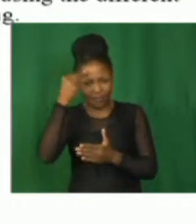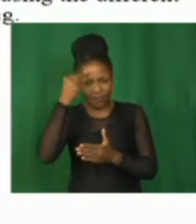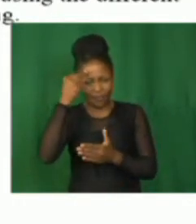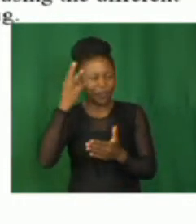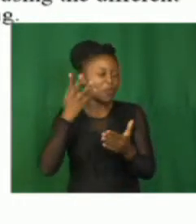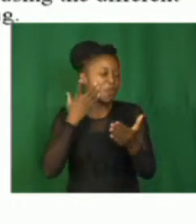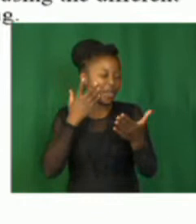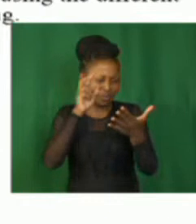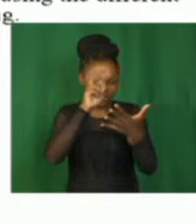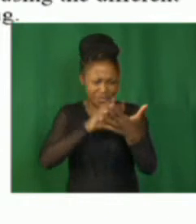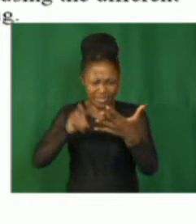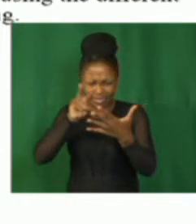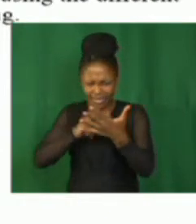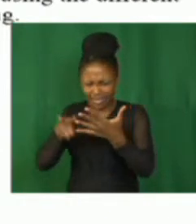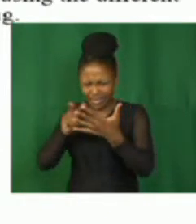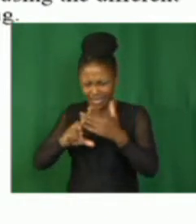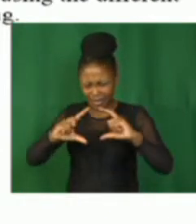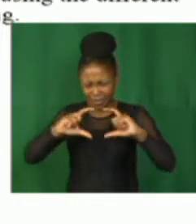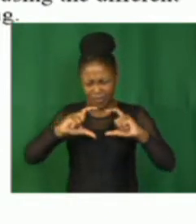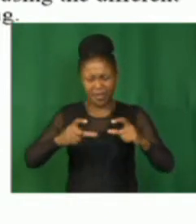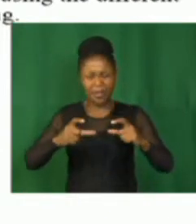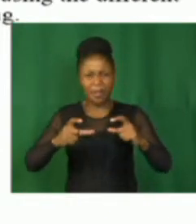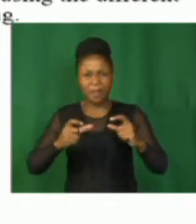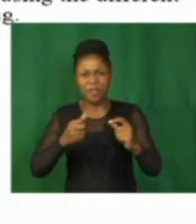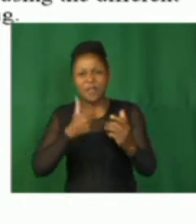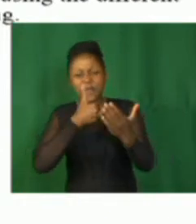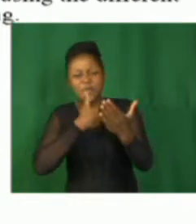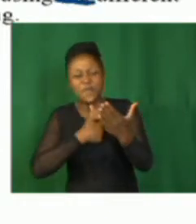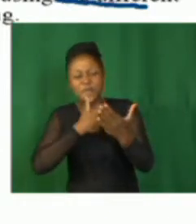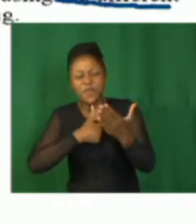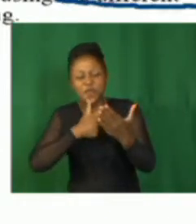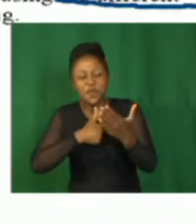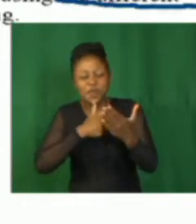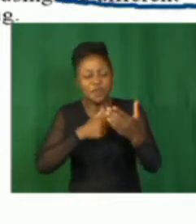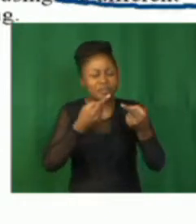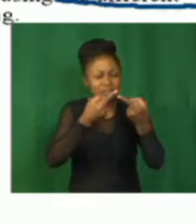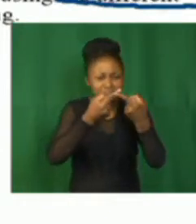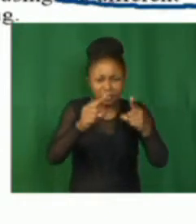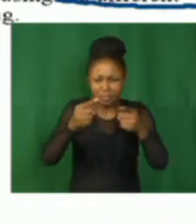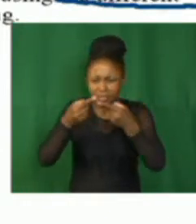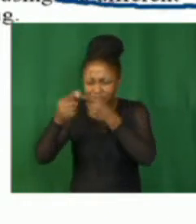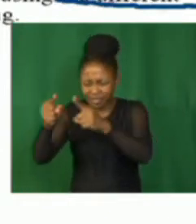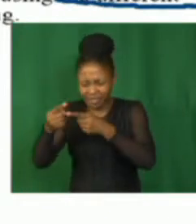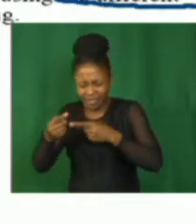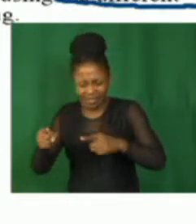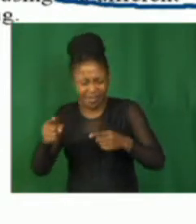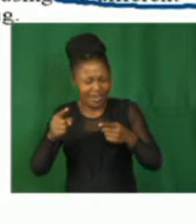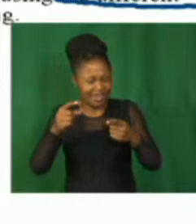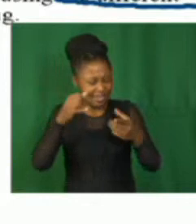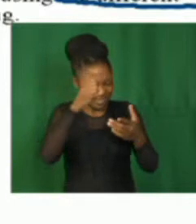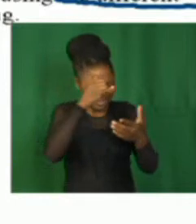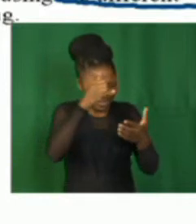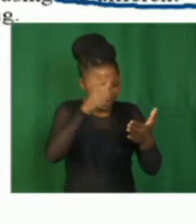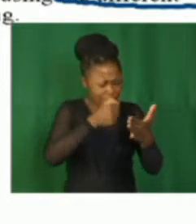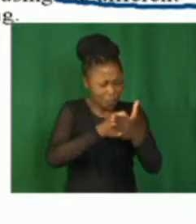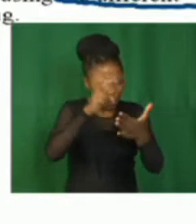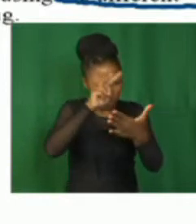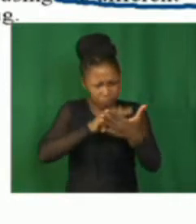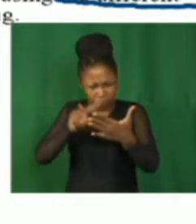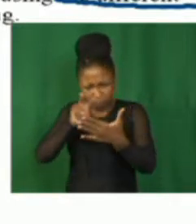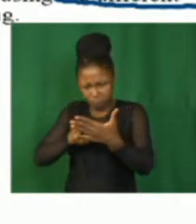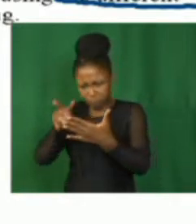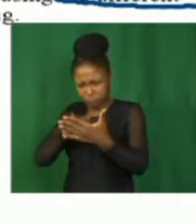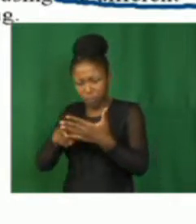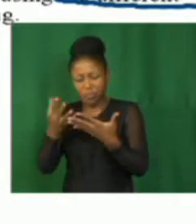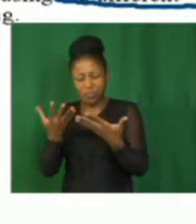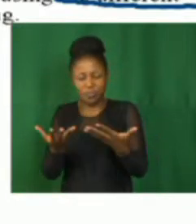they read a passage by using the different reading skills and the